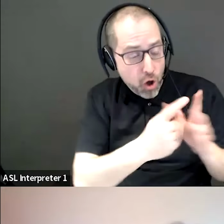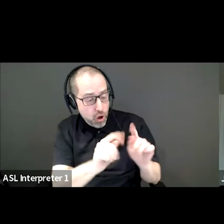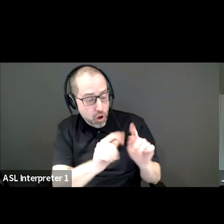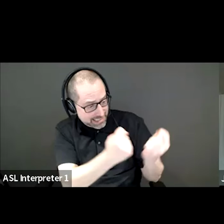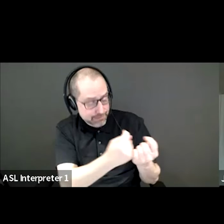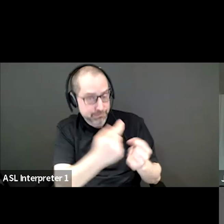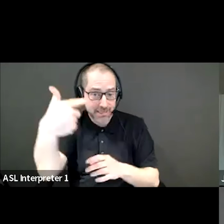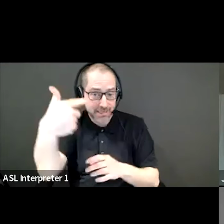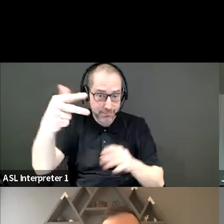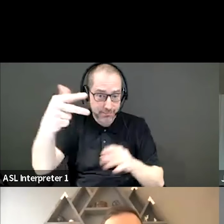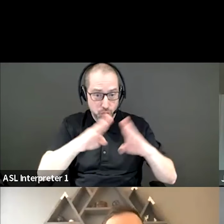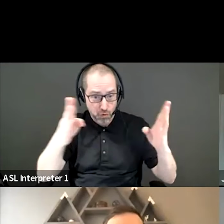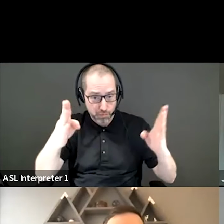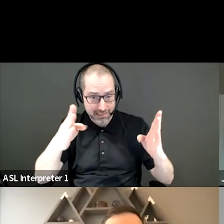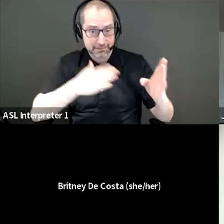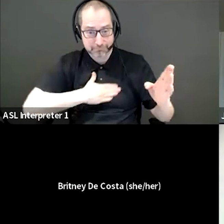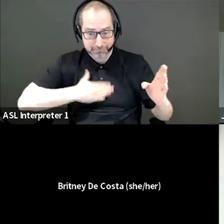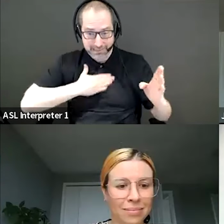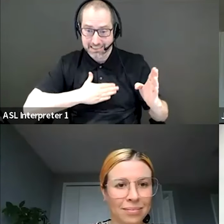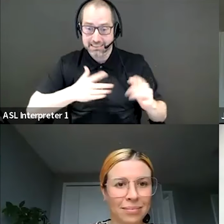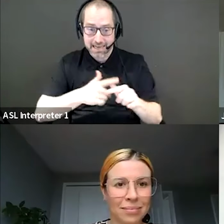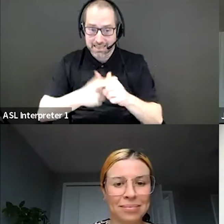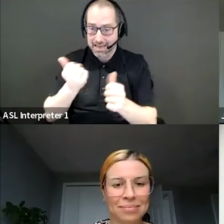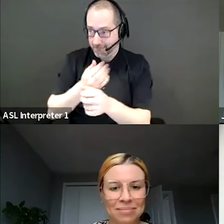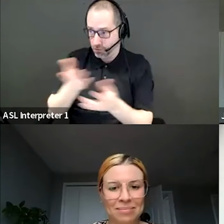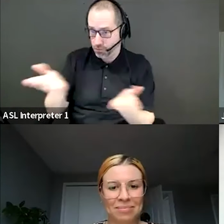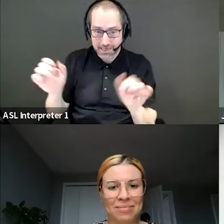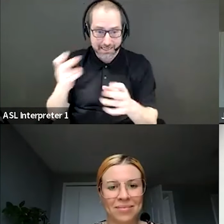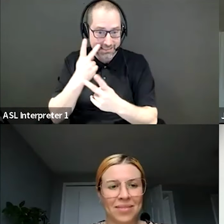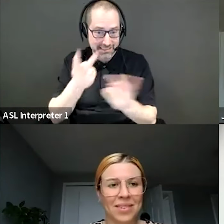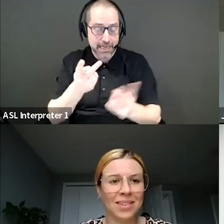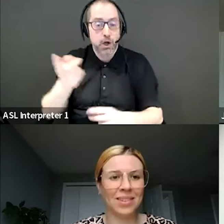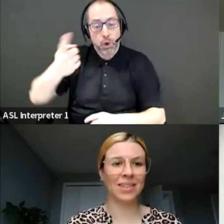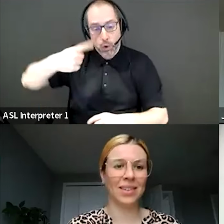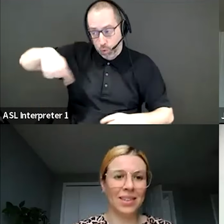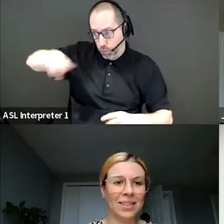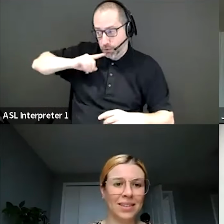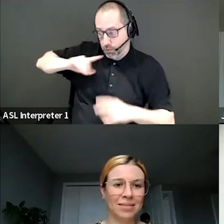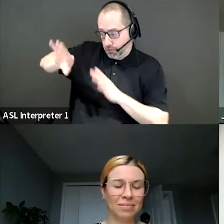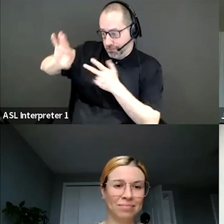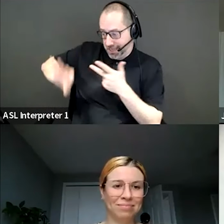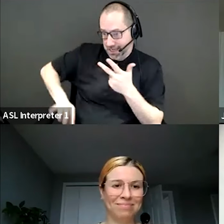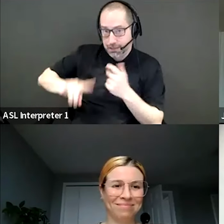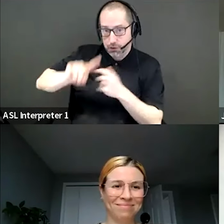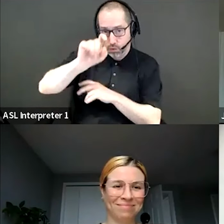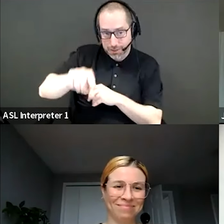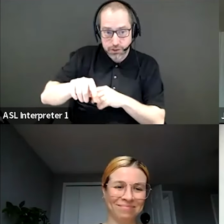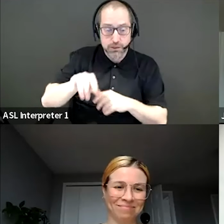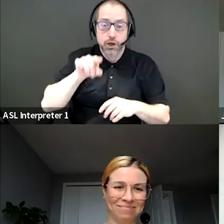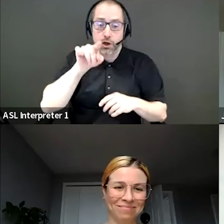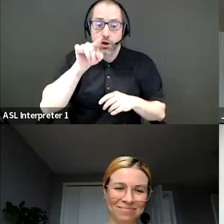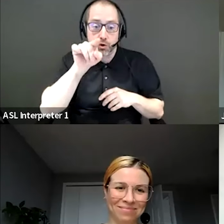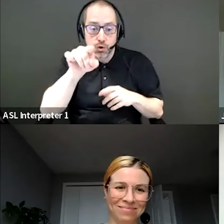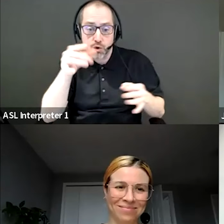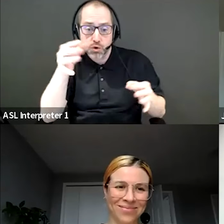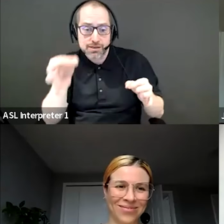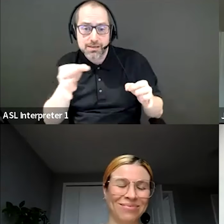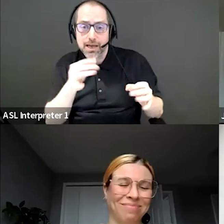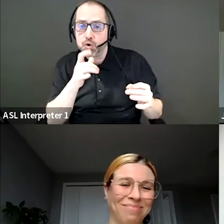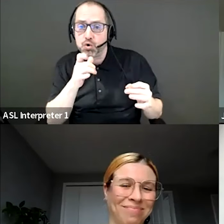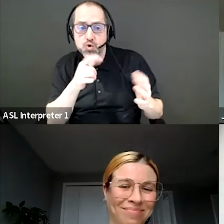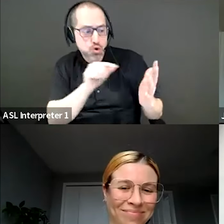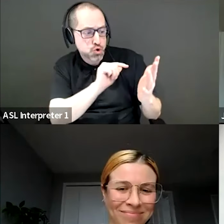see you. And we're going to present questions, but we're going to let you decide who's best positioned on your